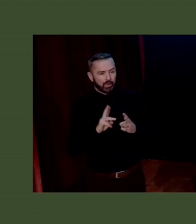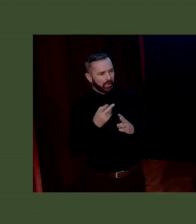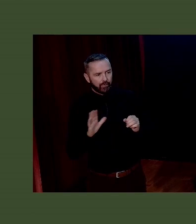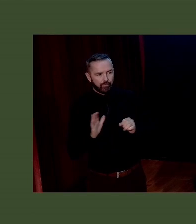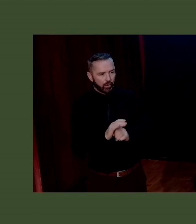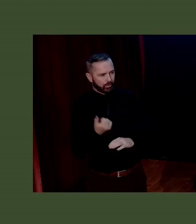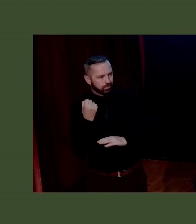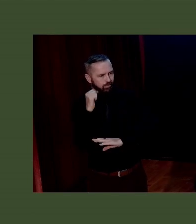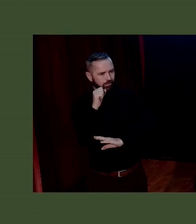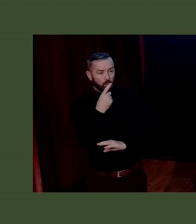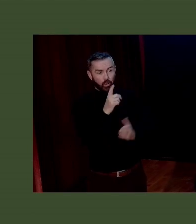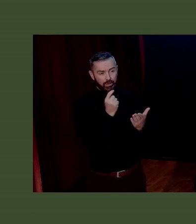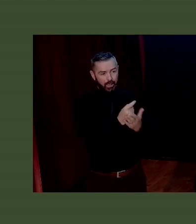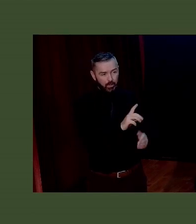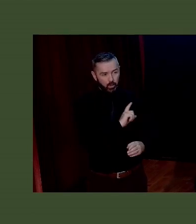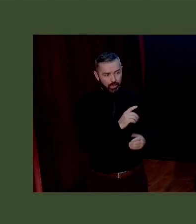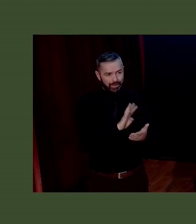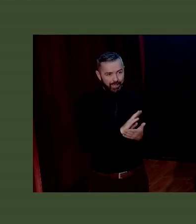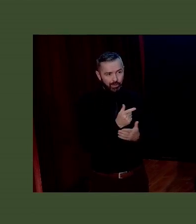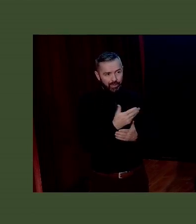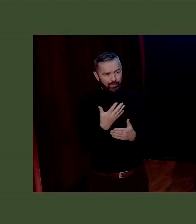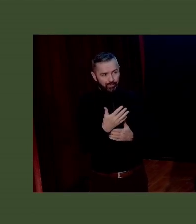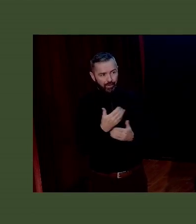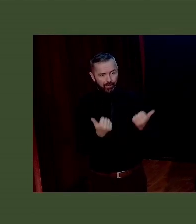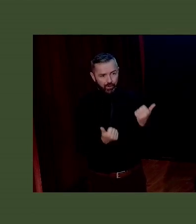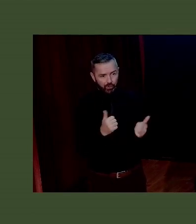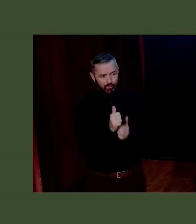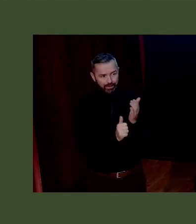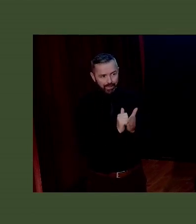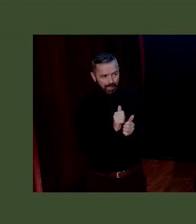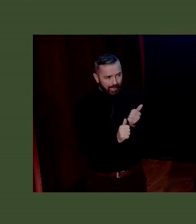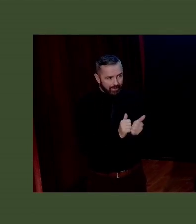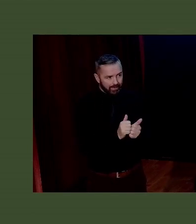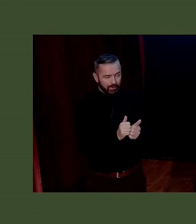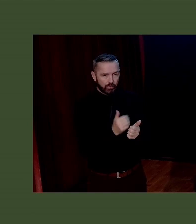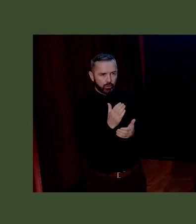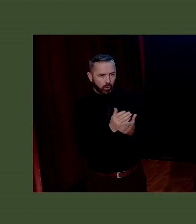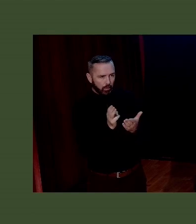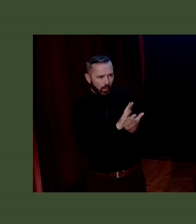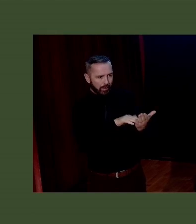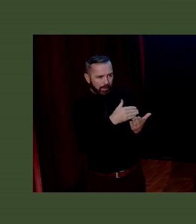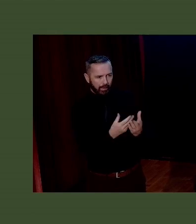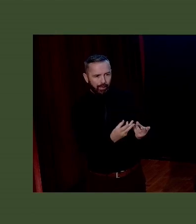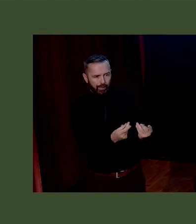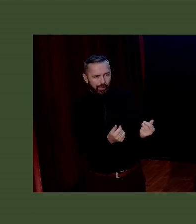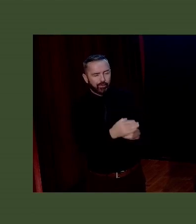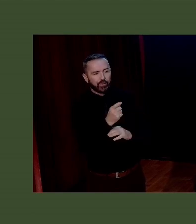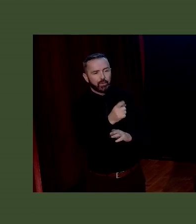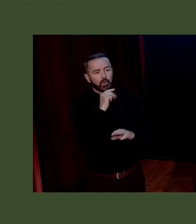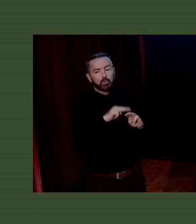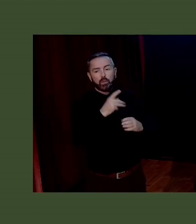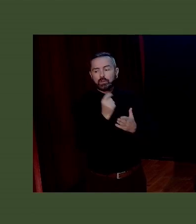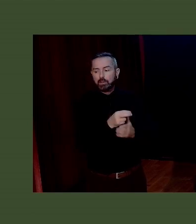have one win in the 1925 Juries Act, and they softened some pieces of legislation, but mostly